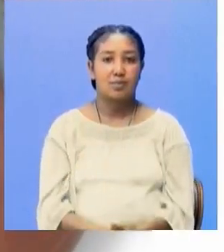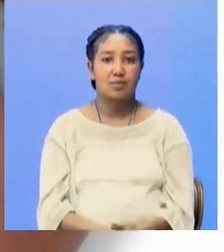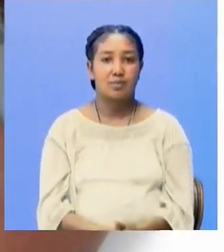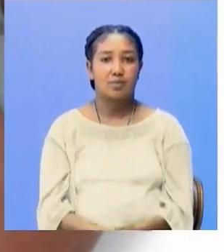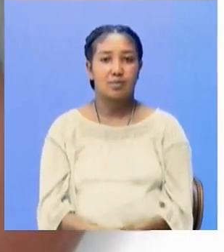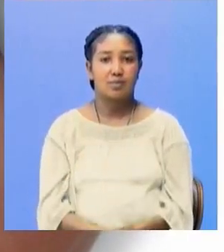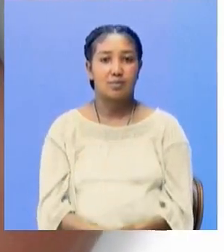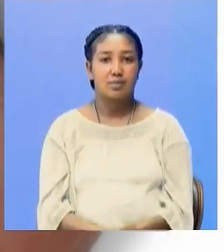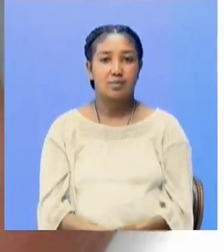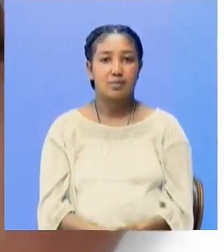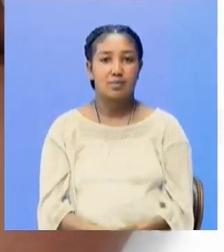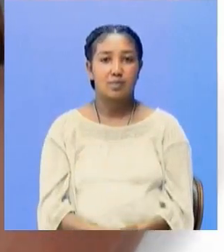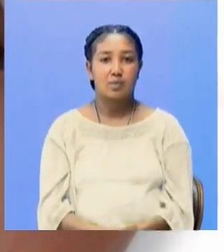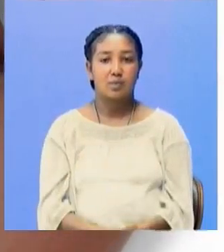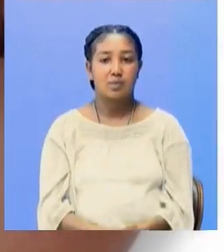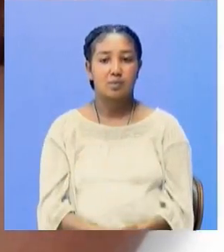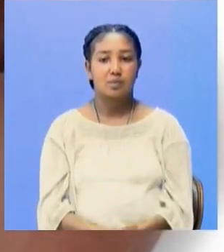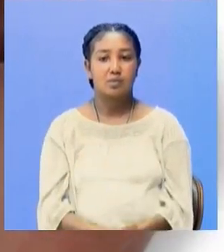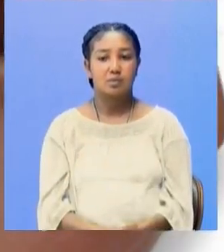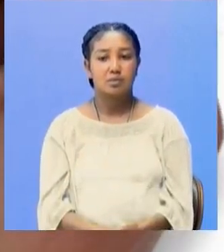for you.